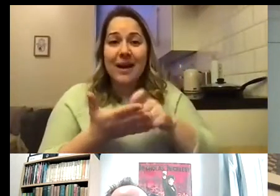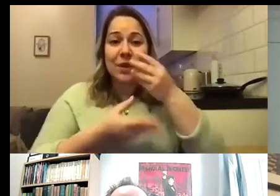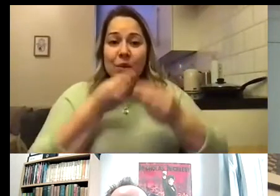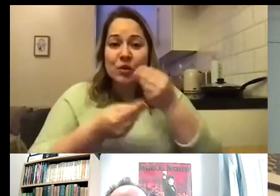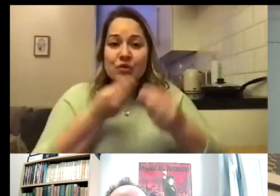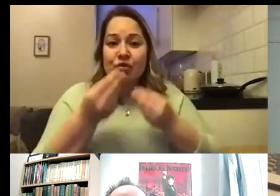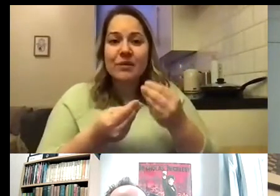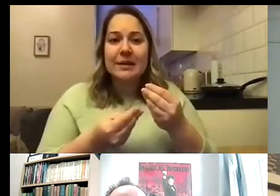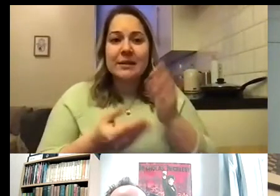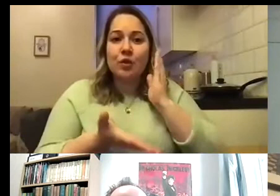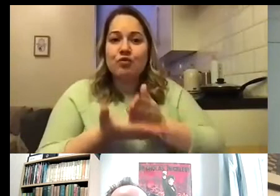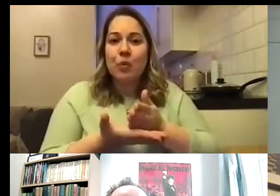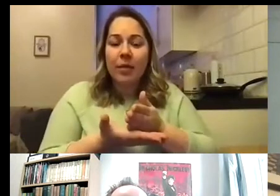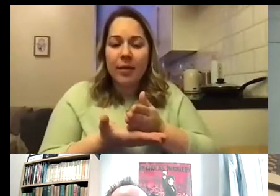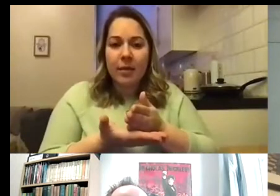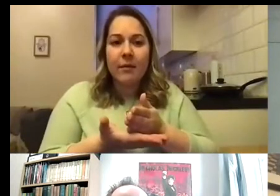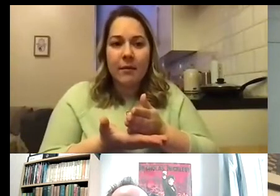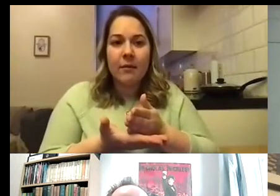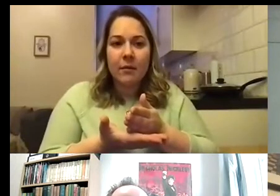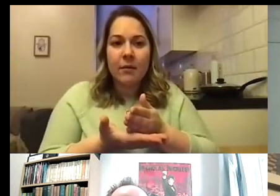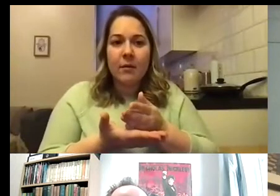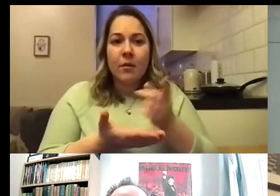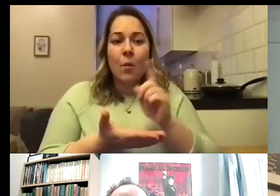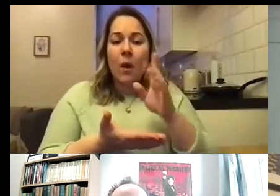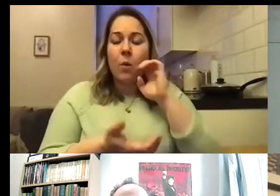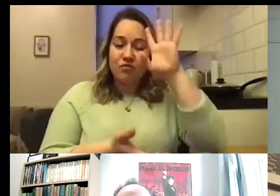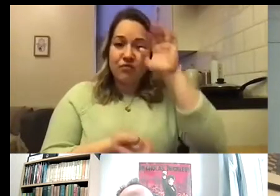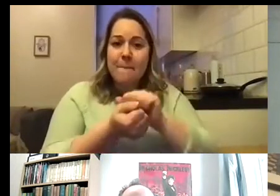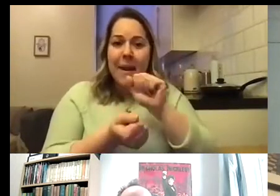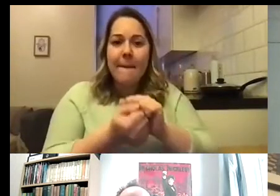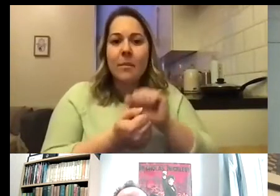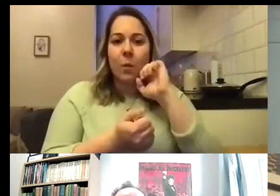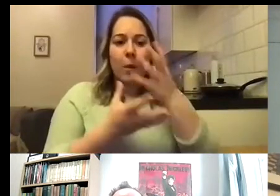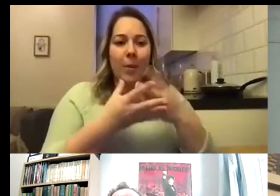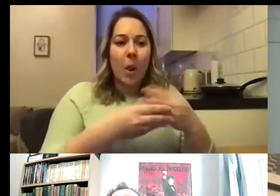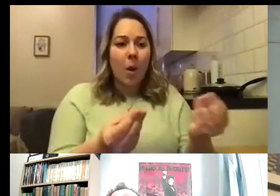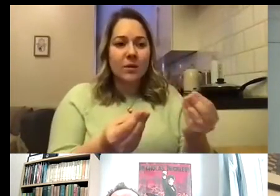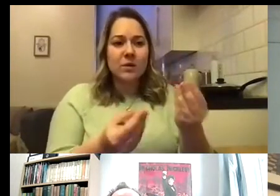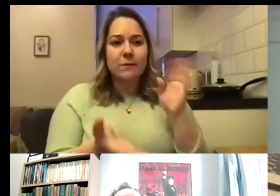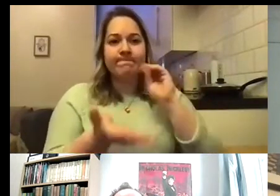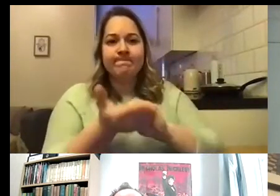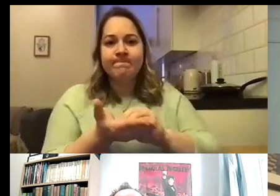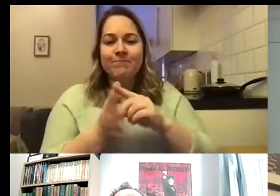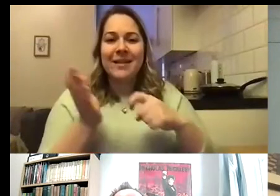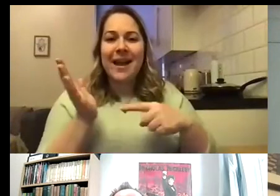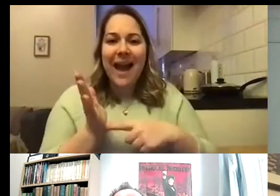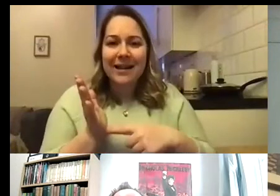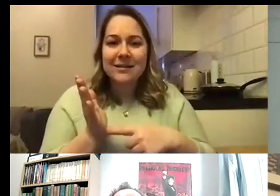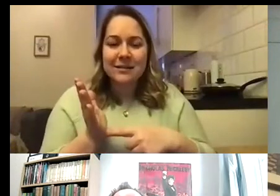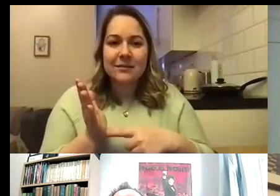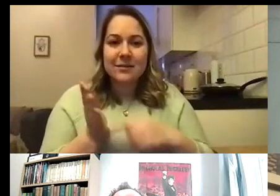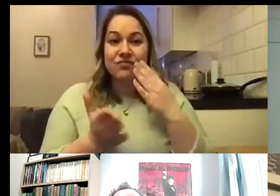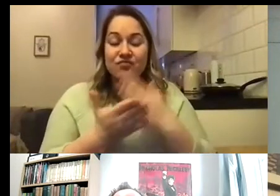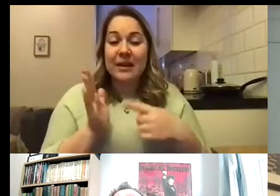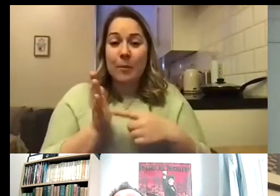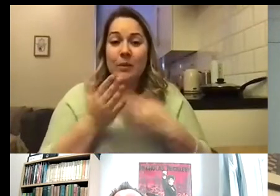stories will be what gets remembered and what gets sort of written into law, I think is at a really precarious point at the